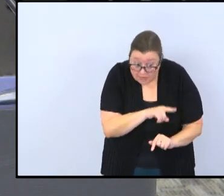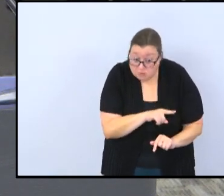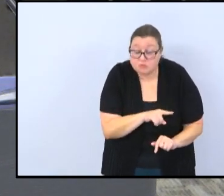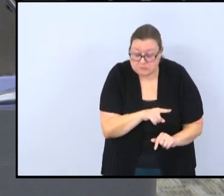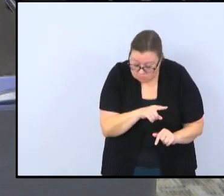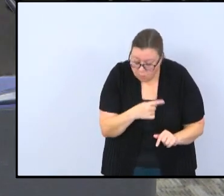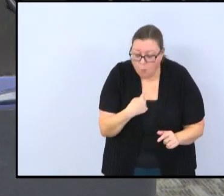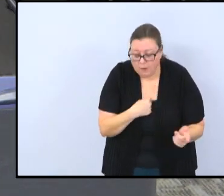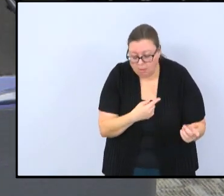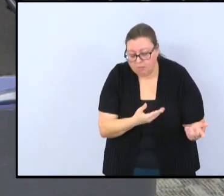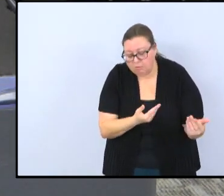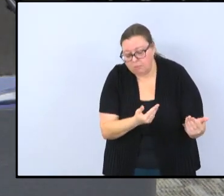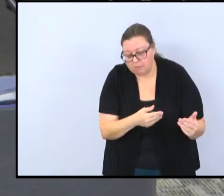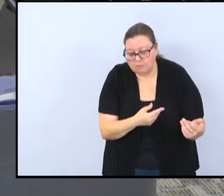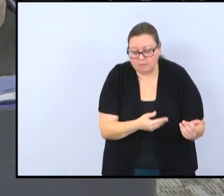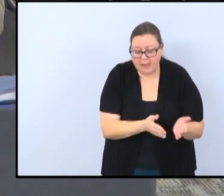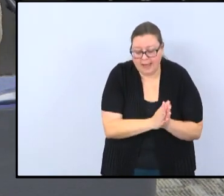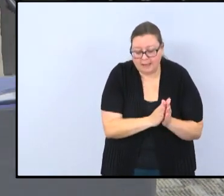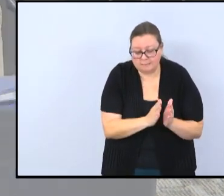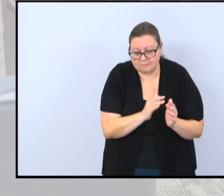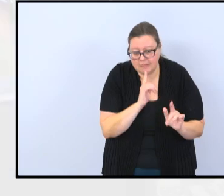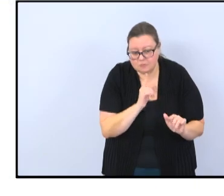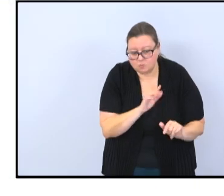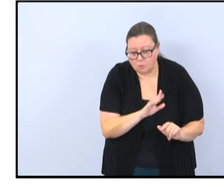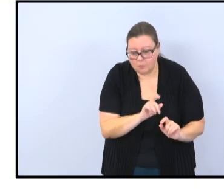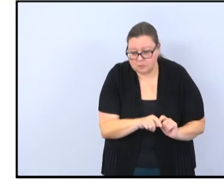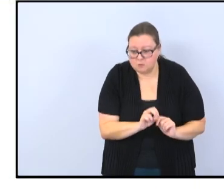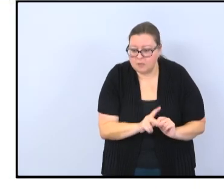questions. Okay, Alex?